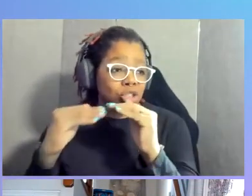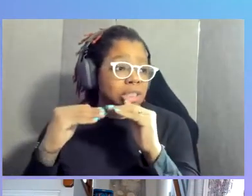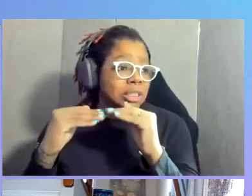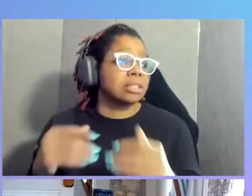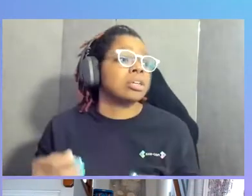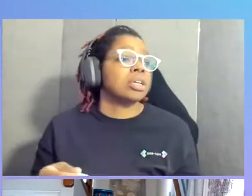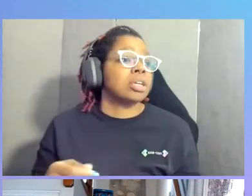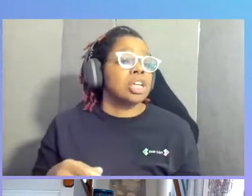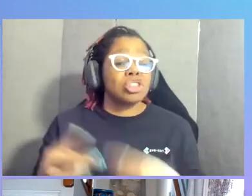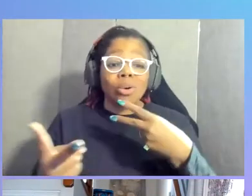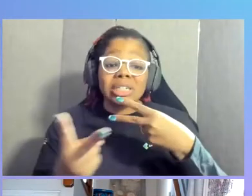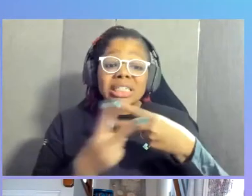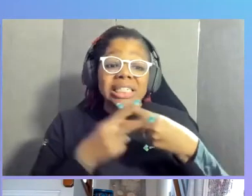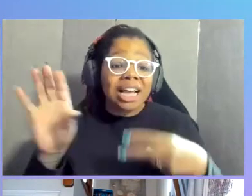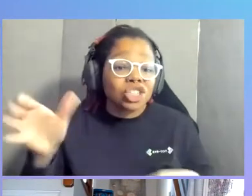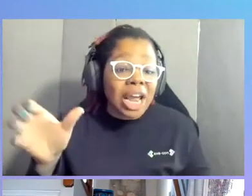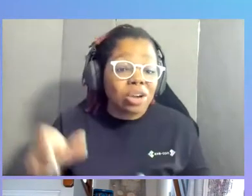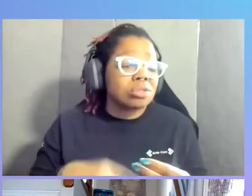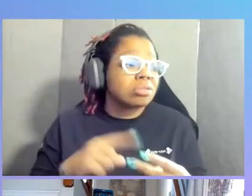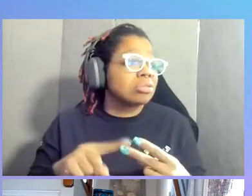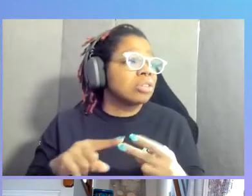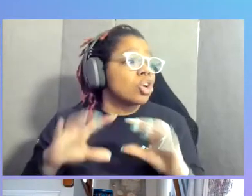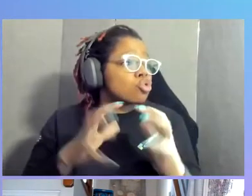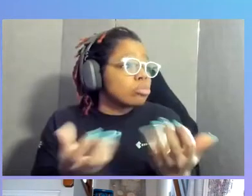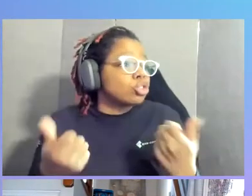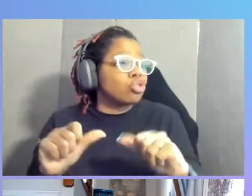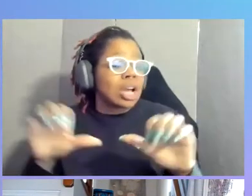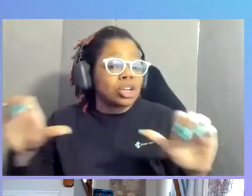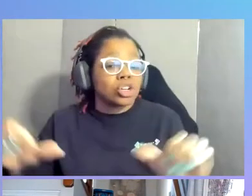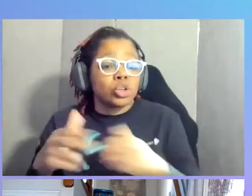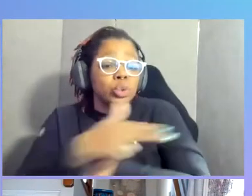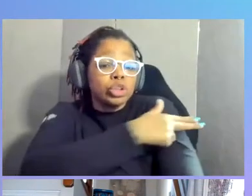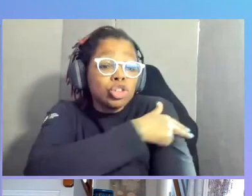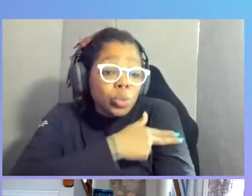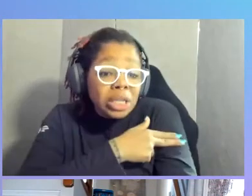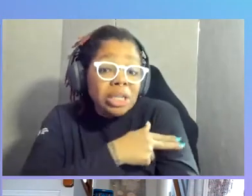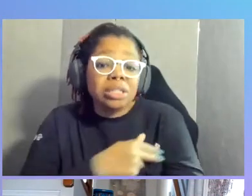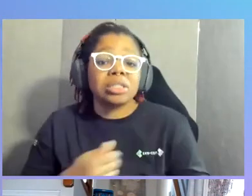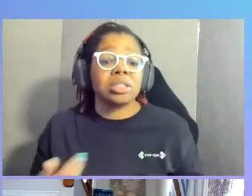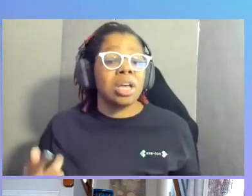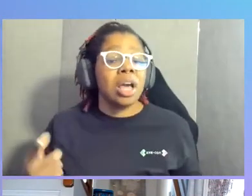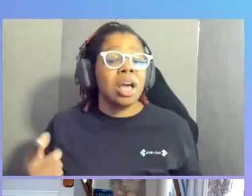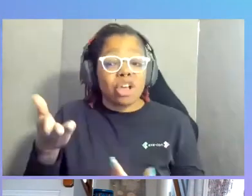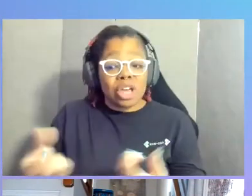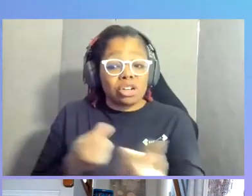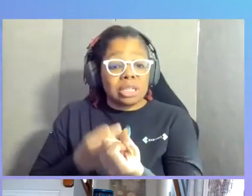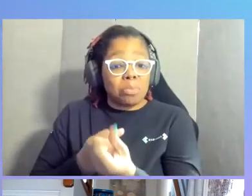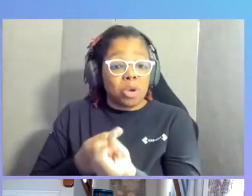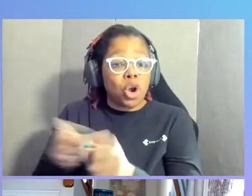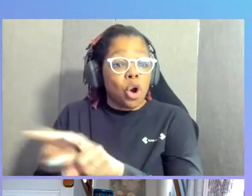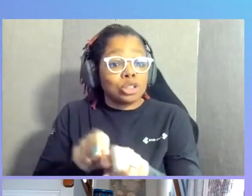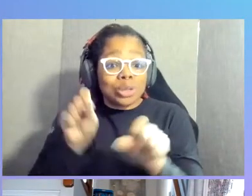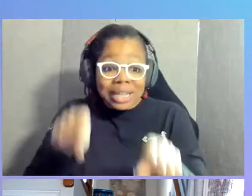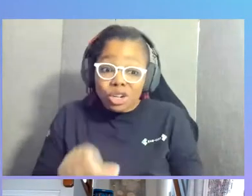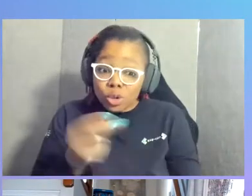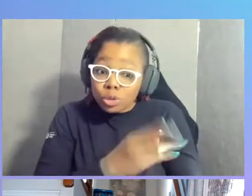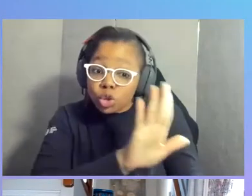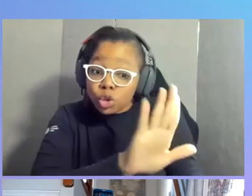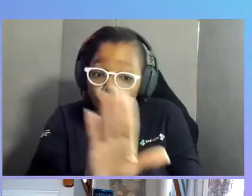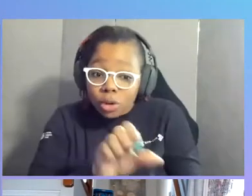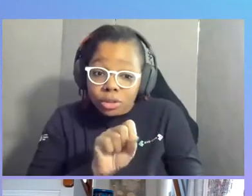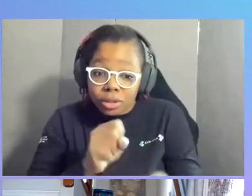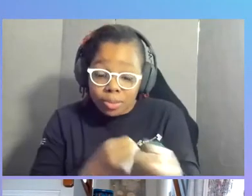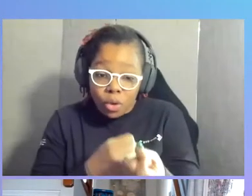are even Slack channels and groups that are trying to do unions that are there to support you and that could use your support. So just